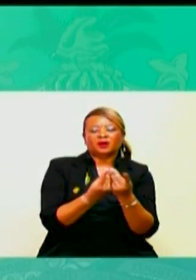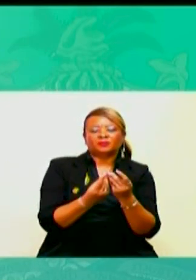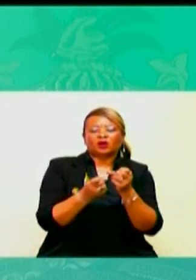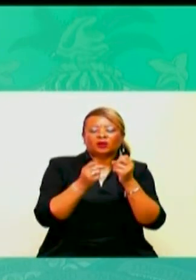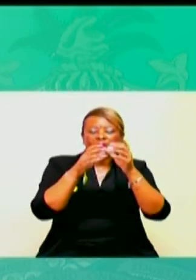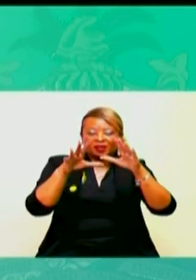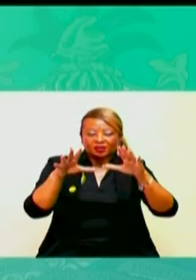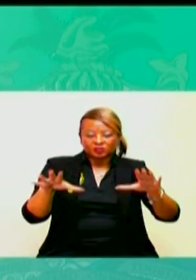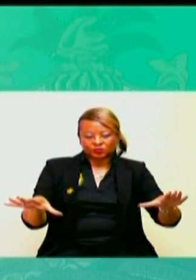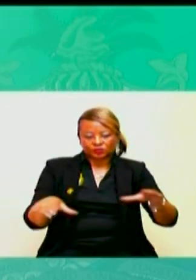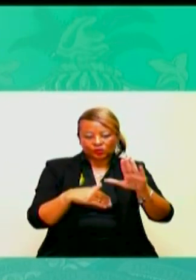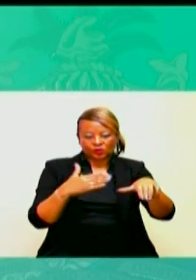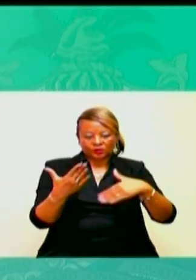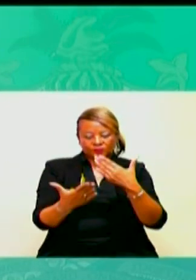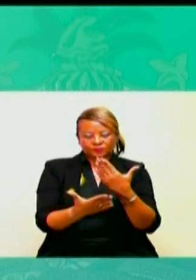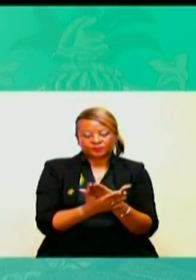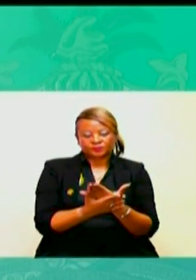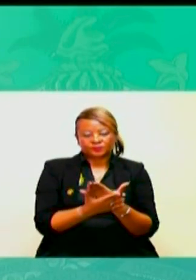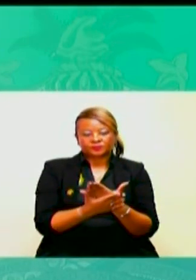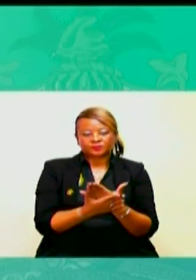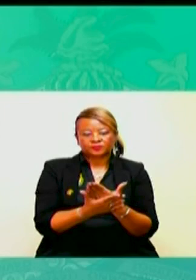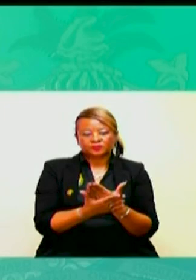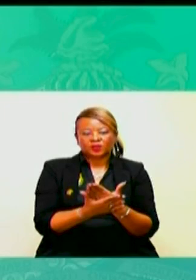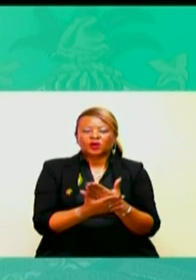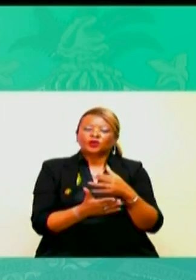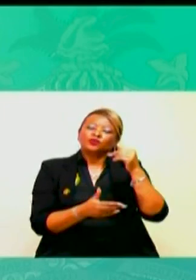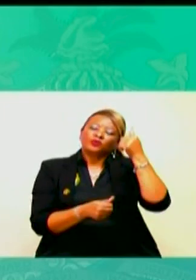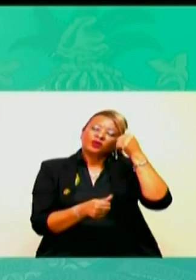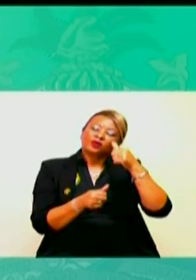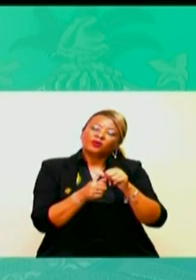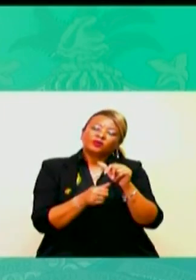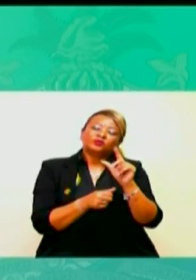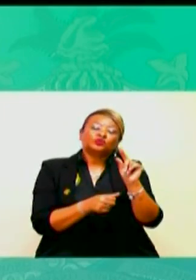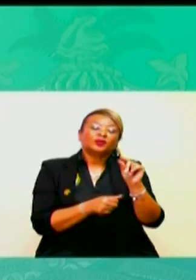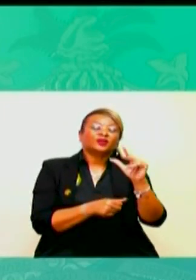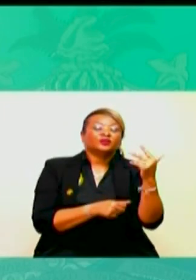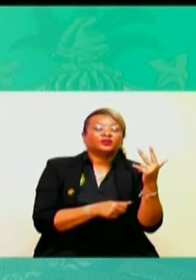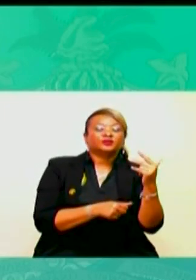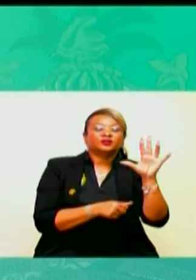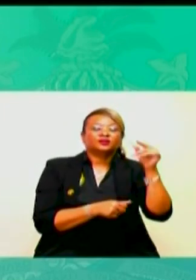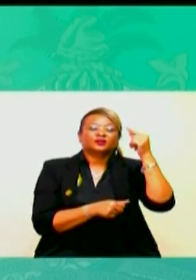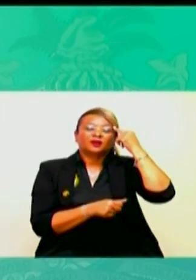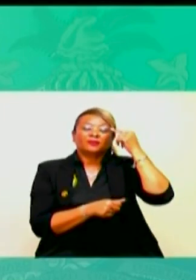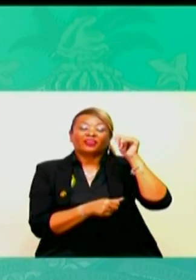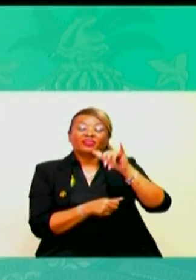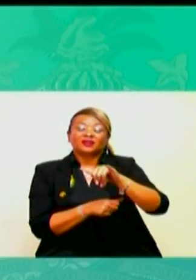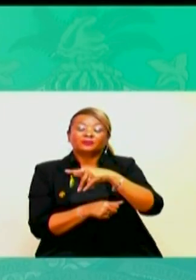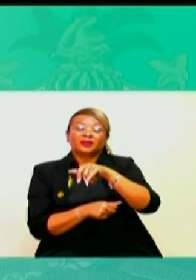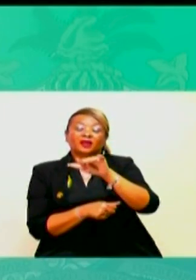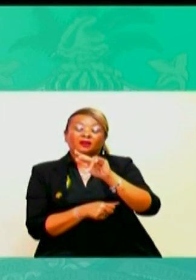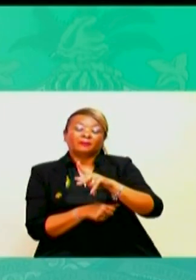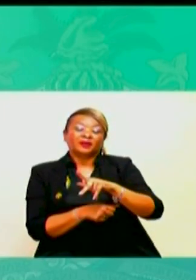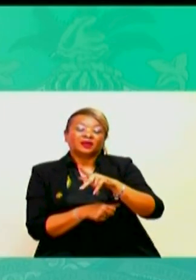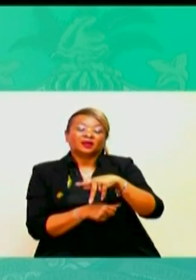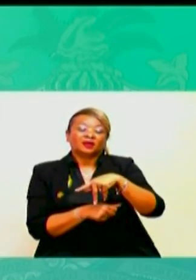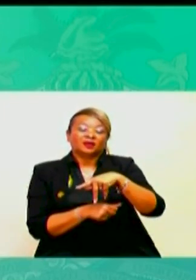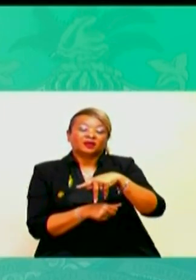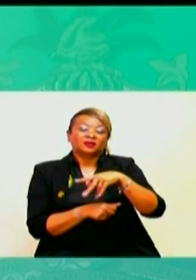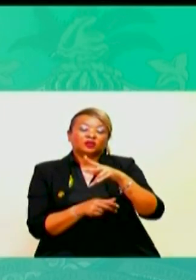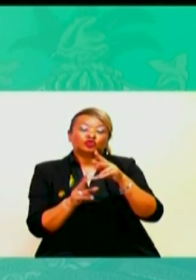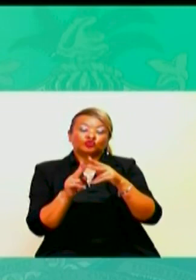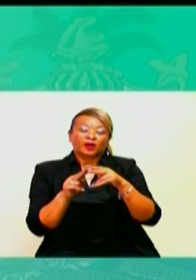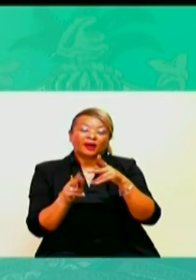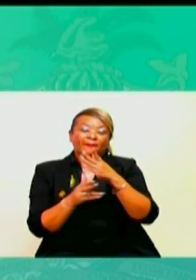of you. Madam Speaker, you would recall that in 2013, the government, this PLP government, created the National Tripartite